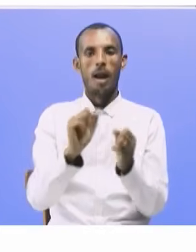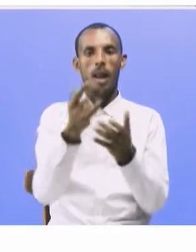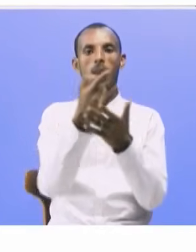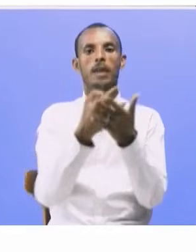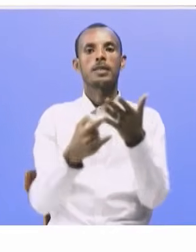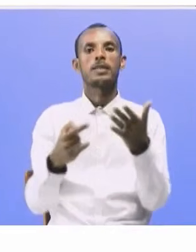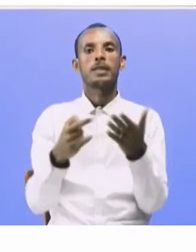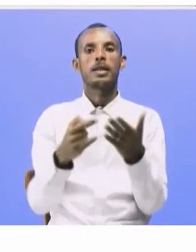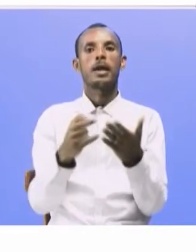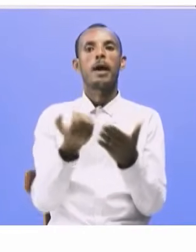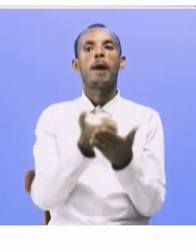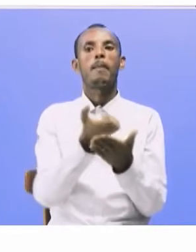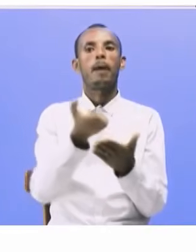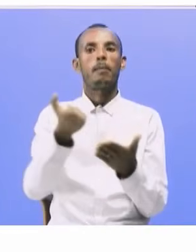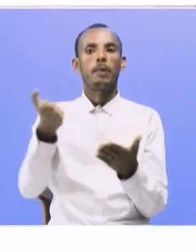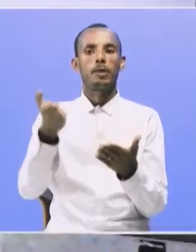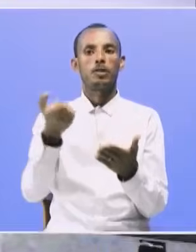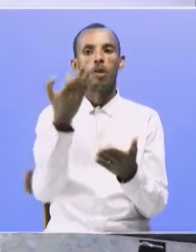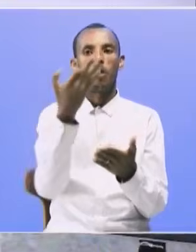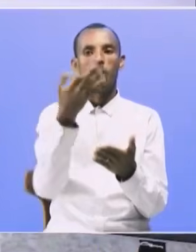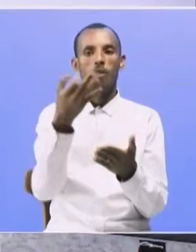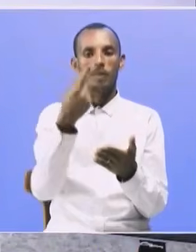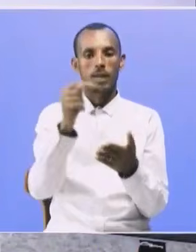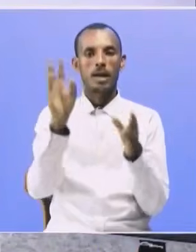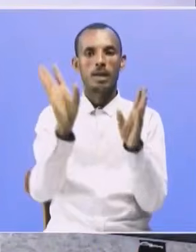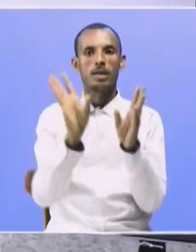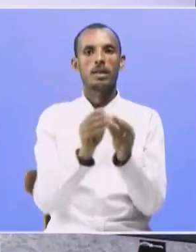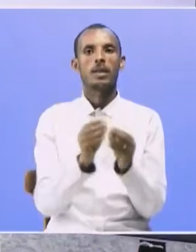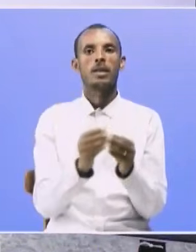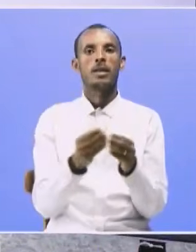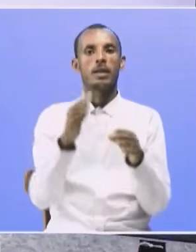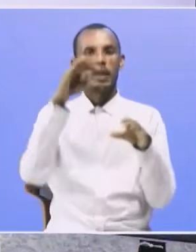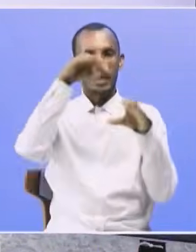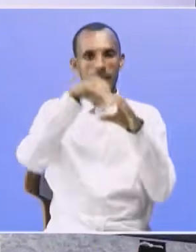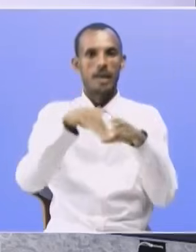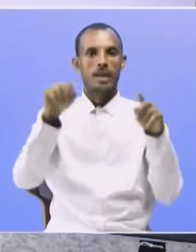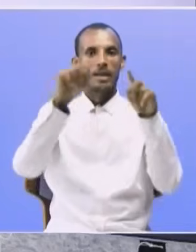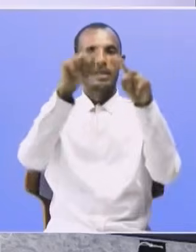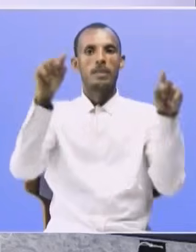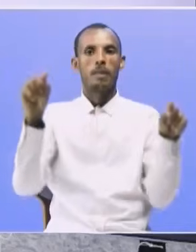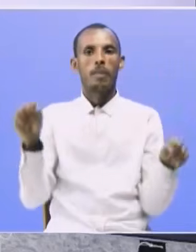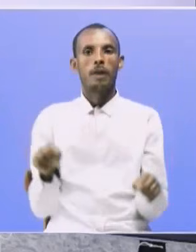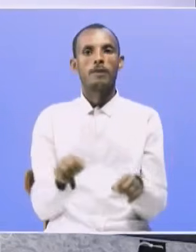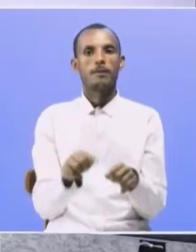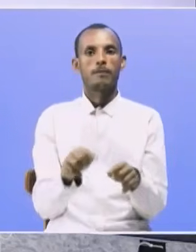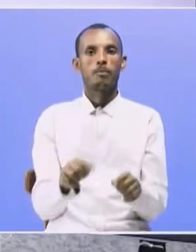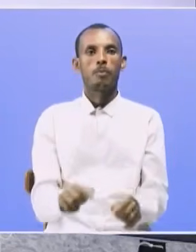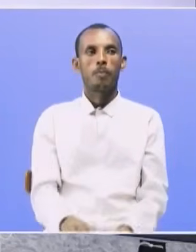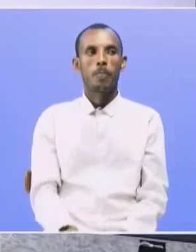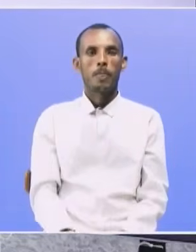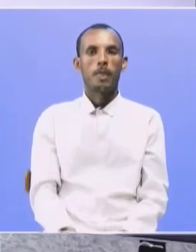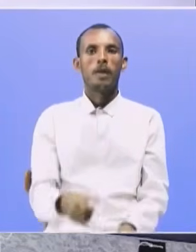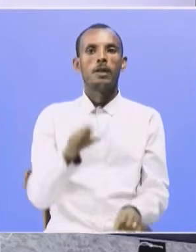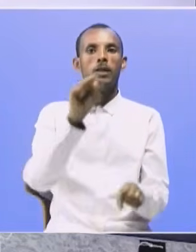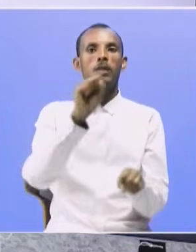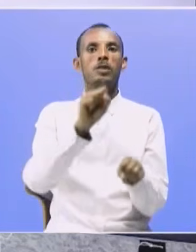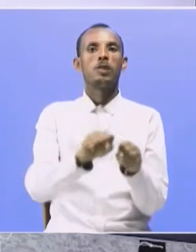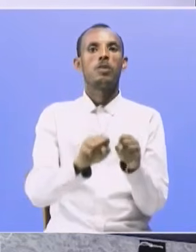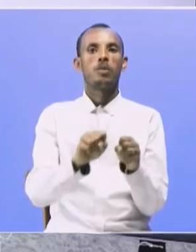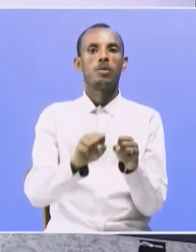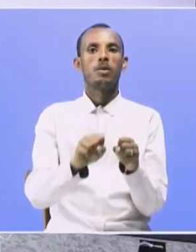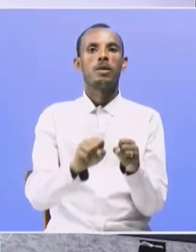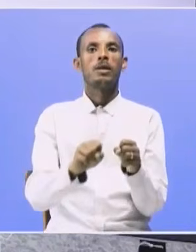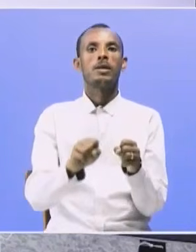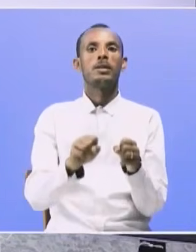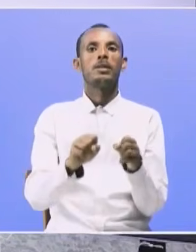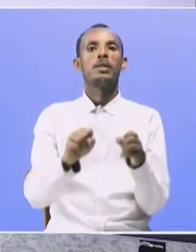members of the set inside the brace by listing them using comma. So, the numbers,